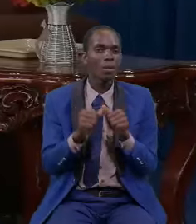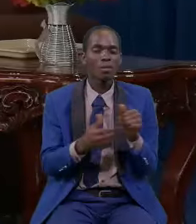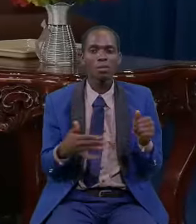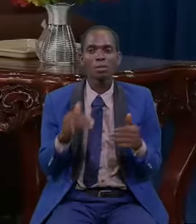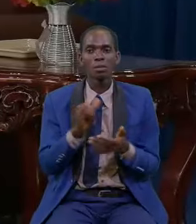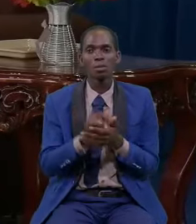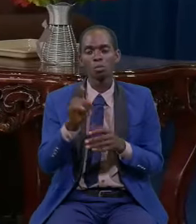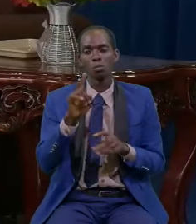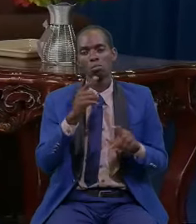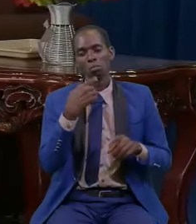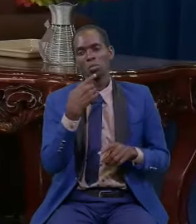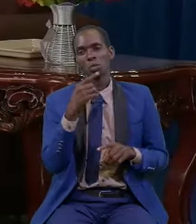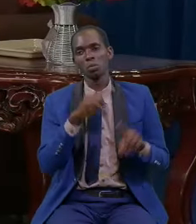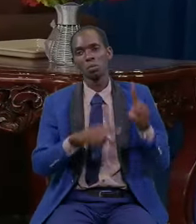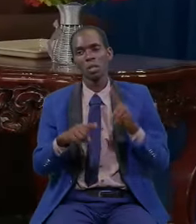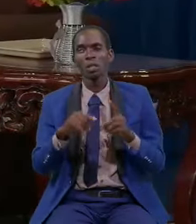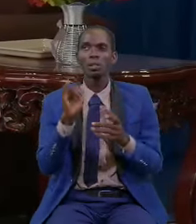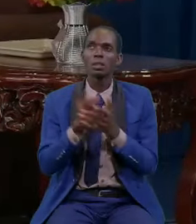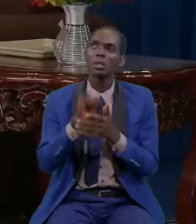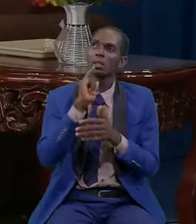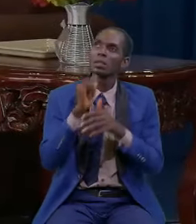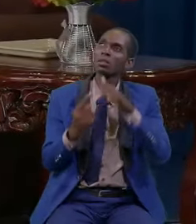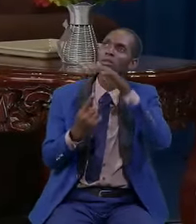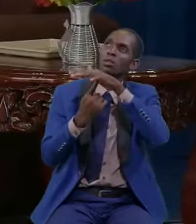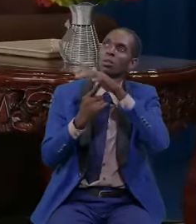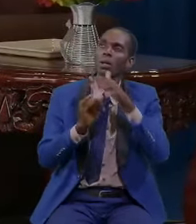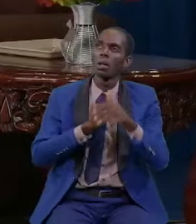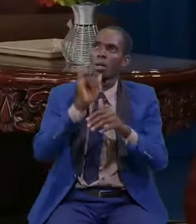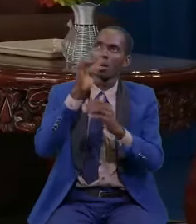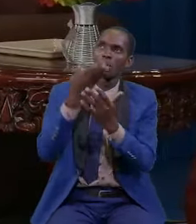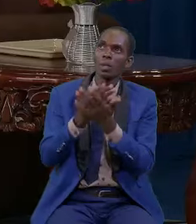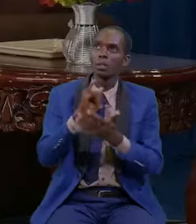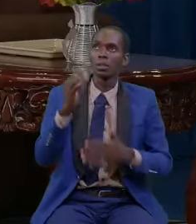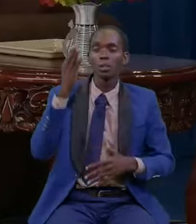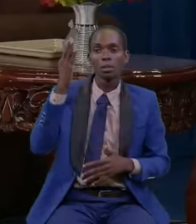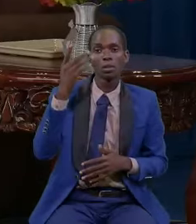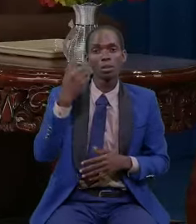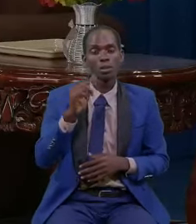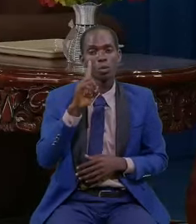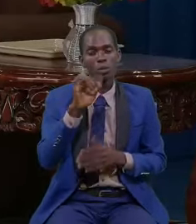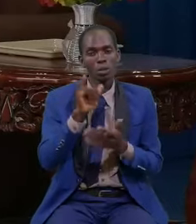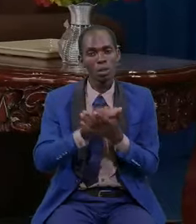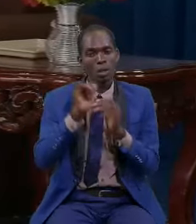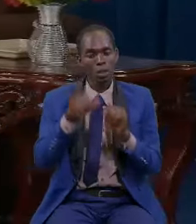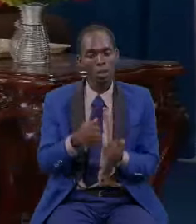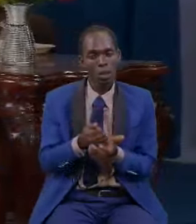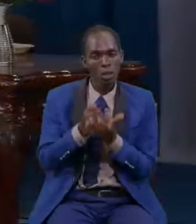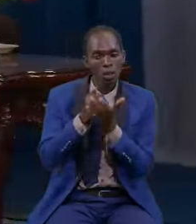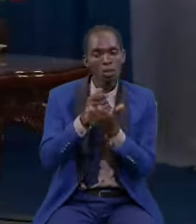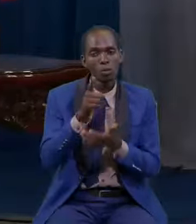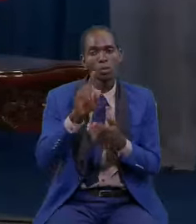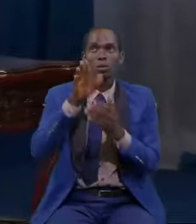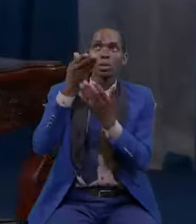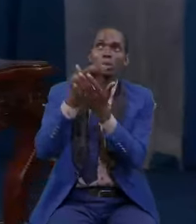the peak and I'm getting there. The one who can help fulfill that desire